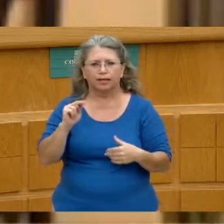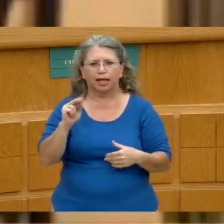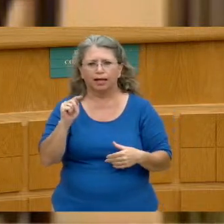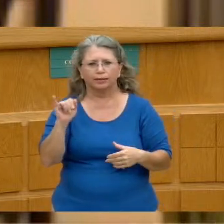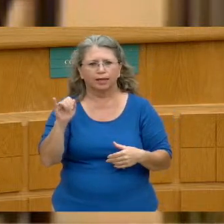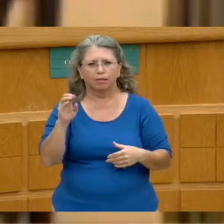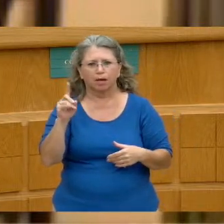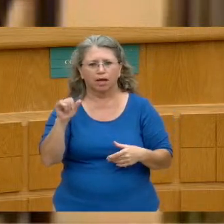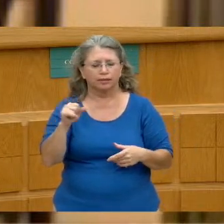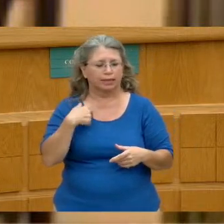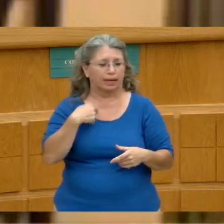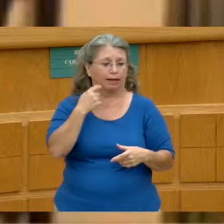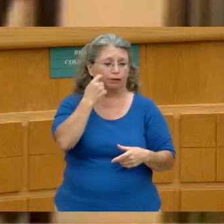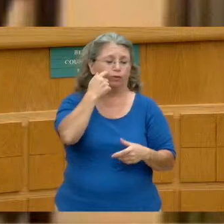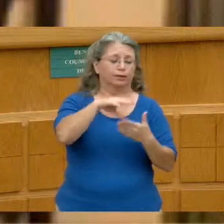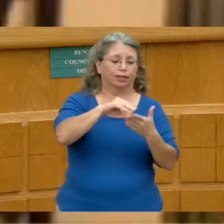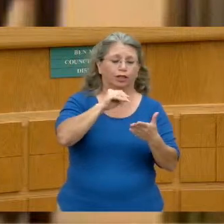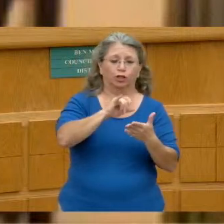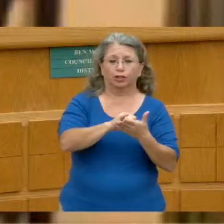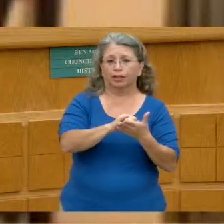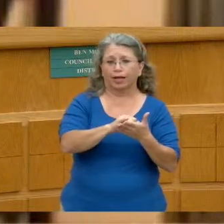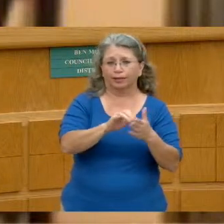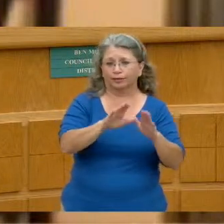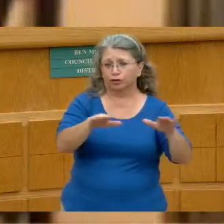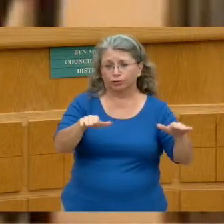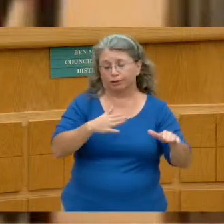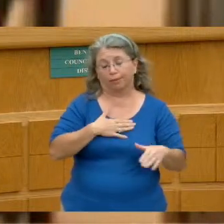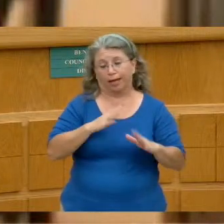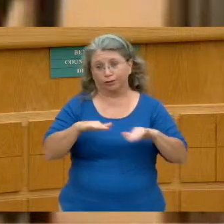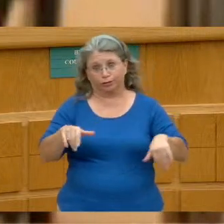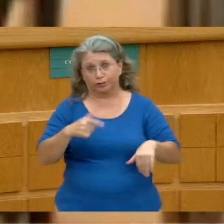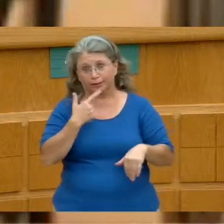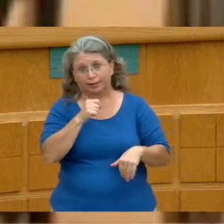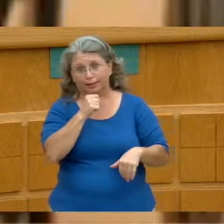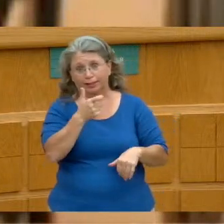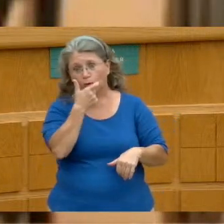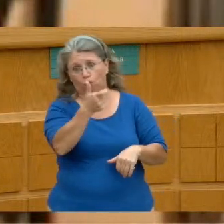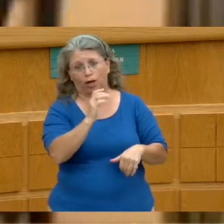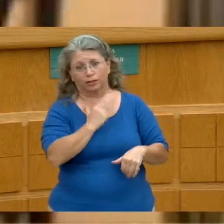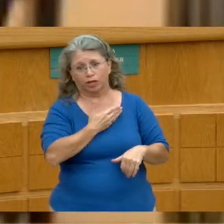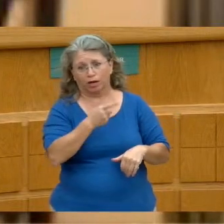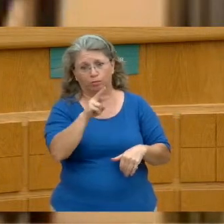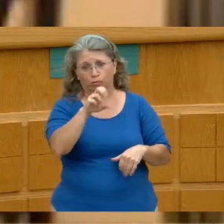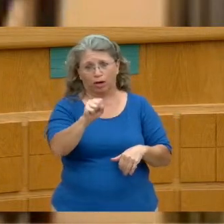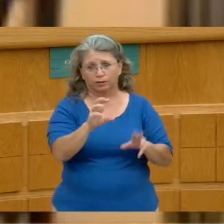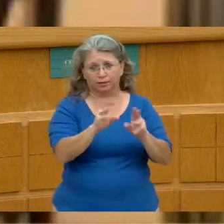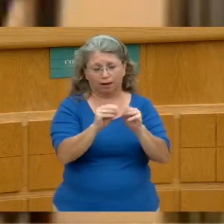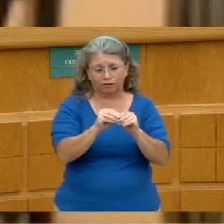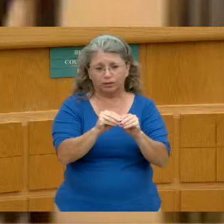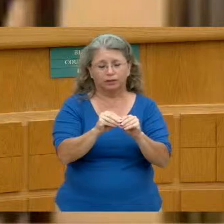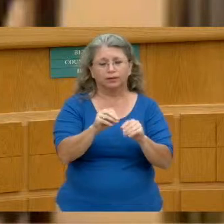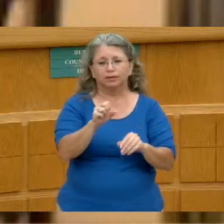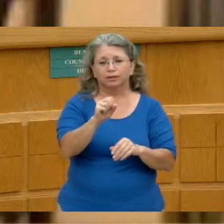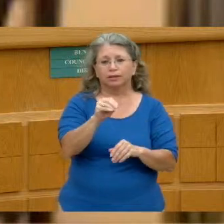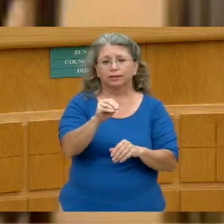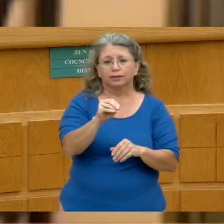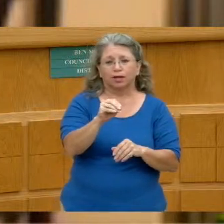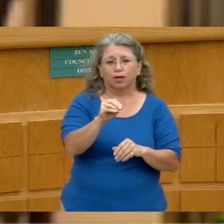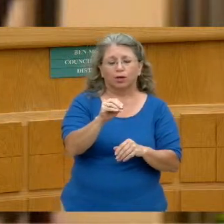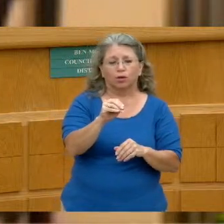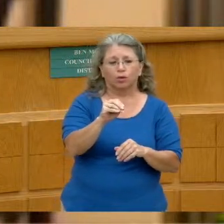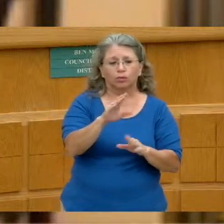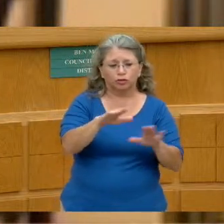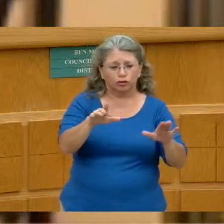our press conferences, so at least my children said they don't watch them. So I want them to know that these are important things to